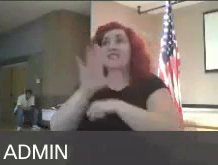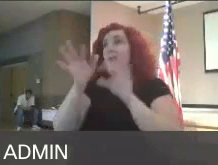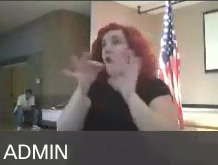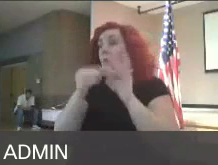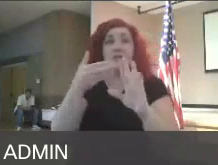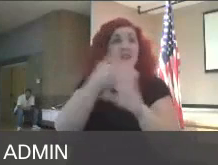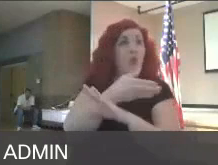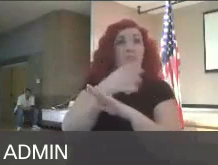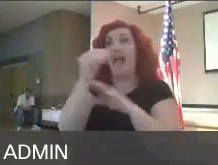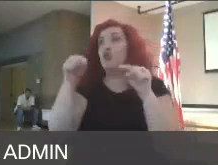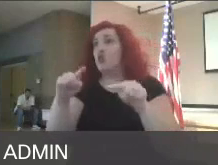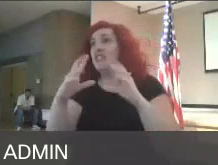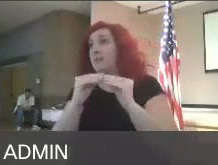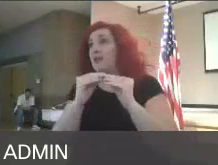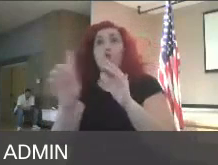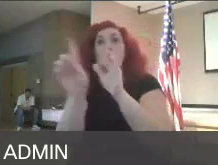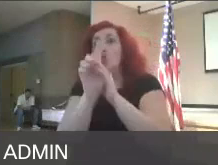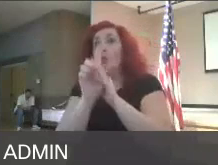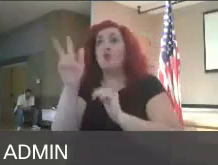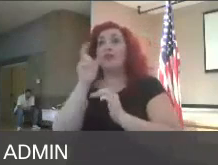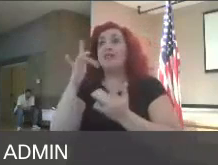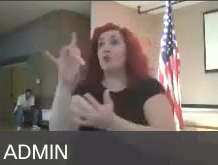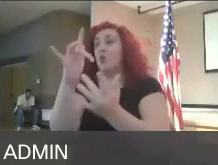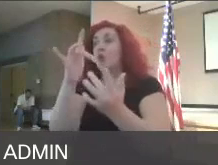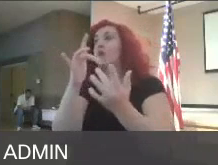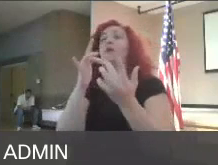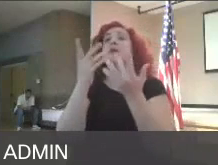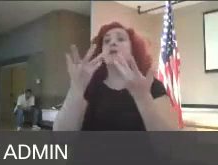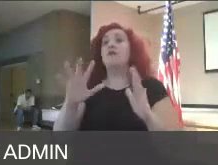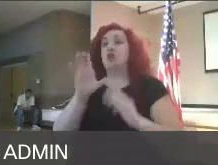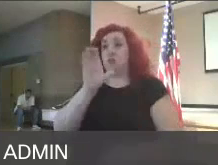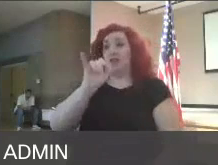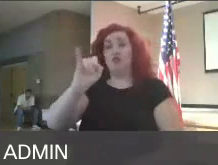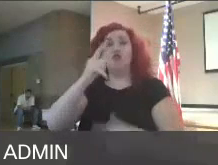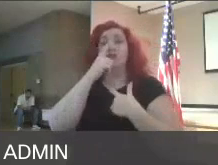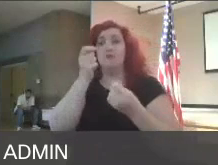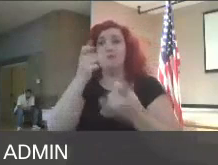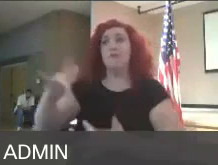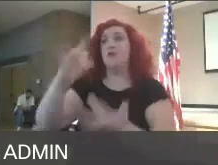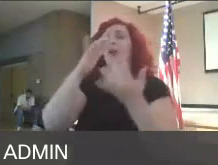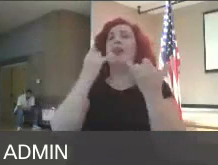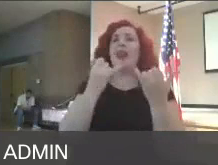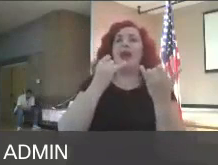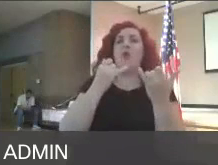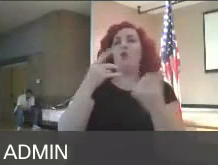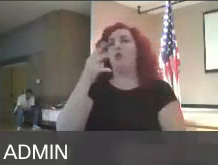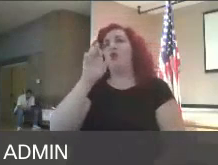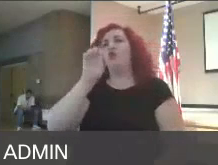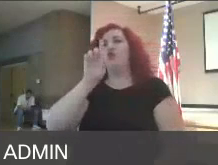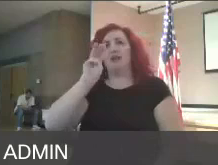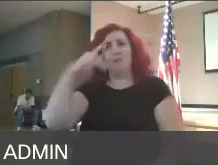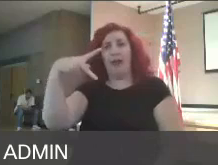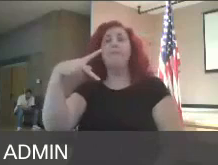comments before the meeting, during the meeting. You can show up to one of these listening tours. We did the community of interest tour. Now we're on the grid map